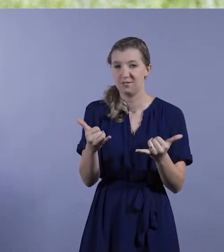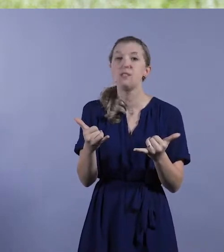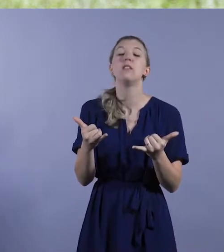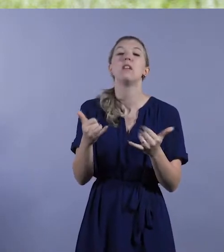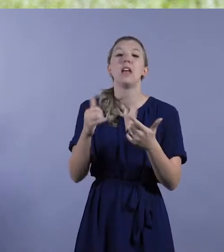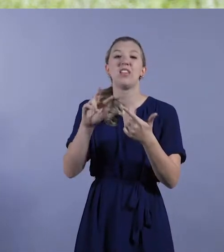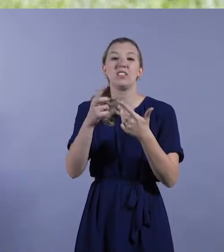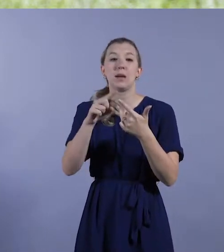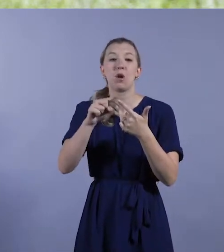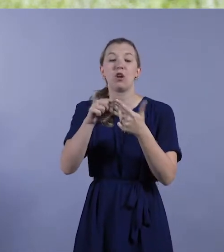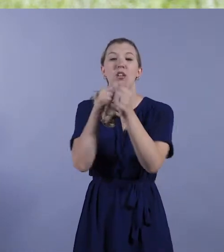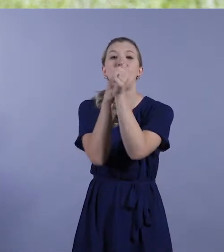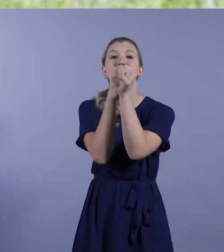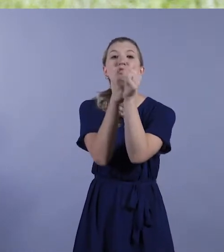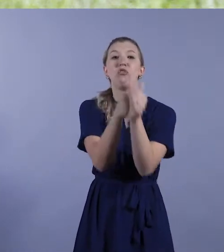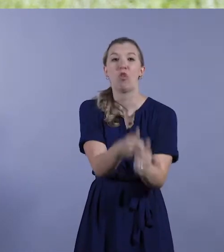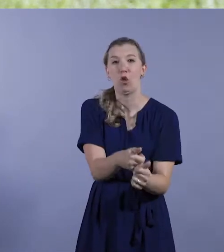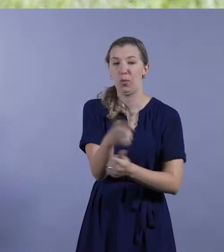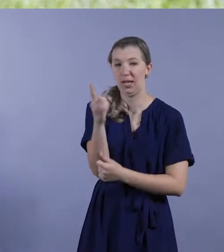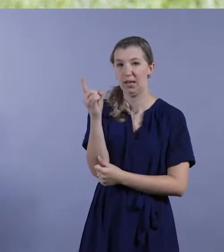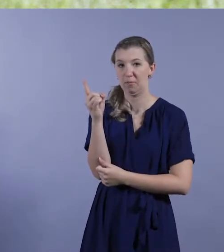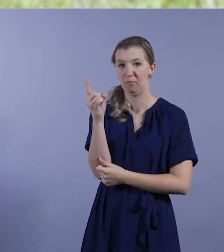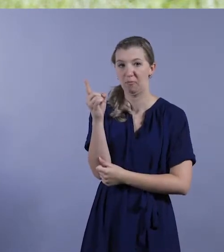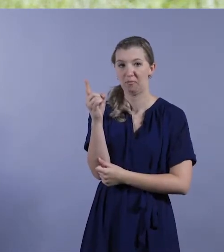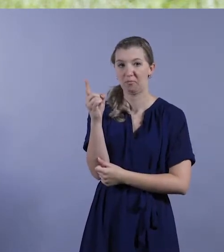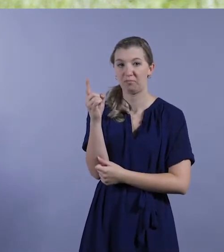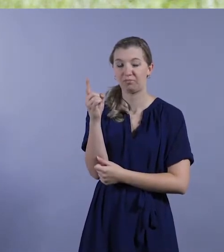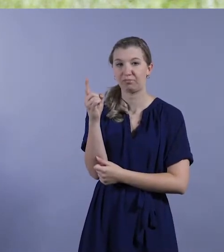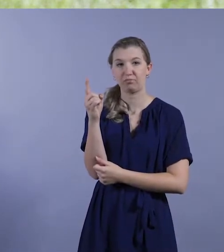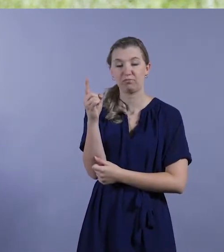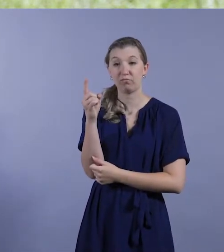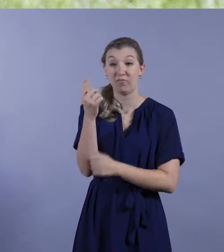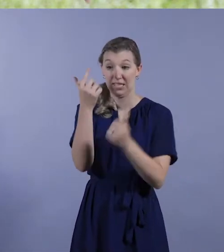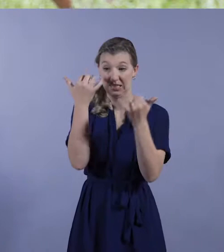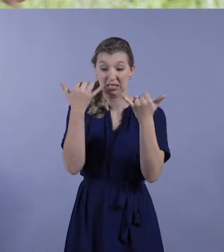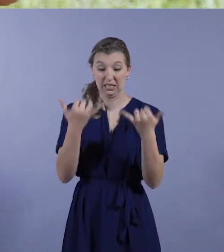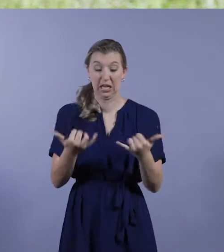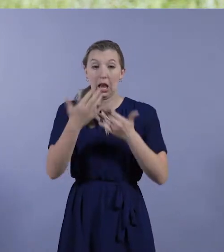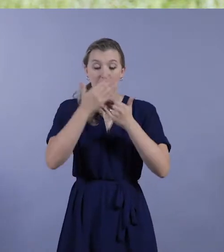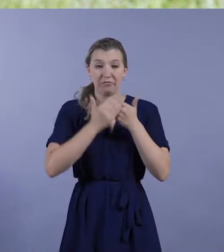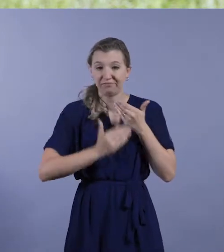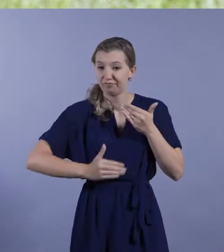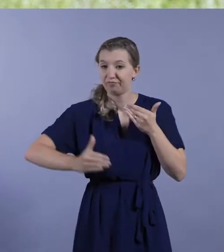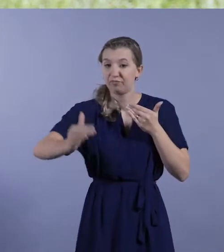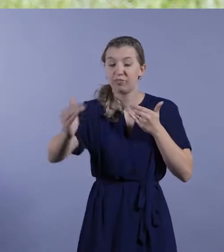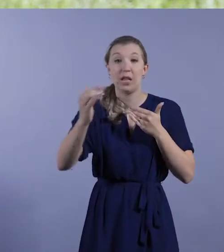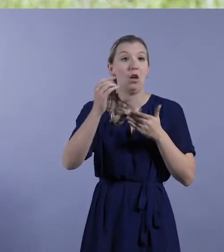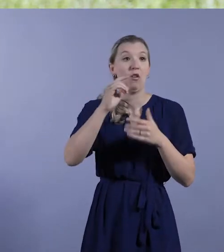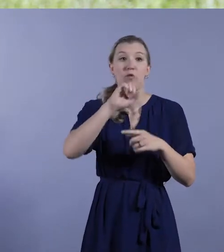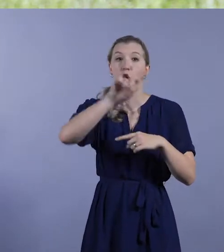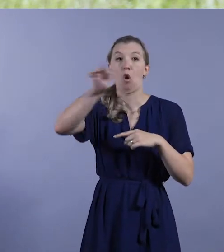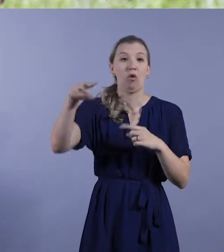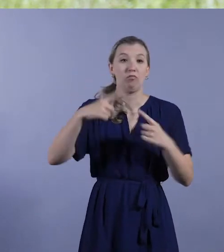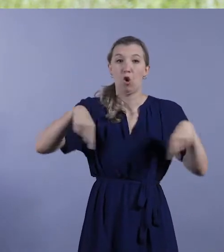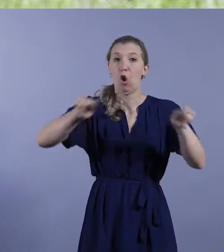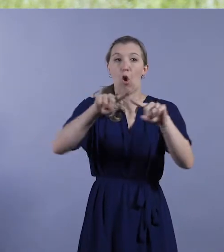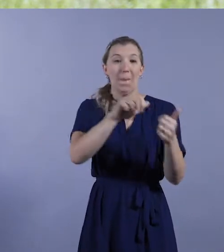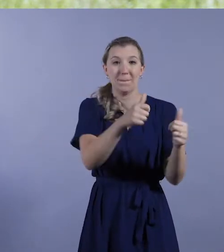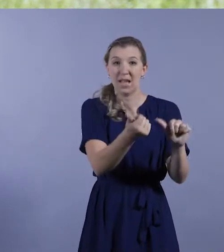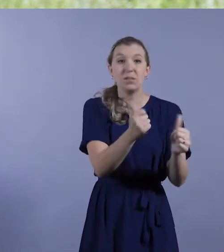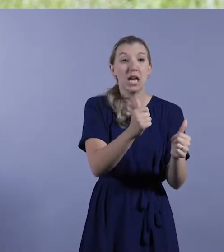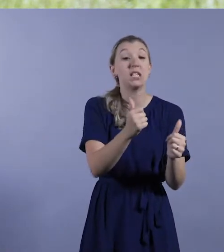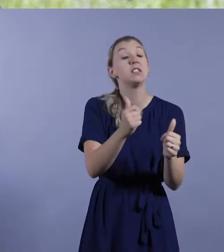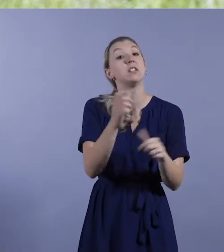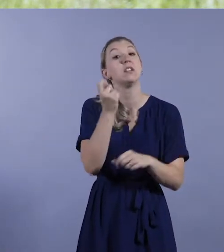part is following him. We, at this moment, moving forward, for everyone that gets baptized, tomorrow will be a